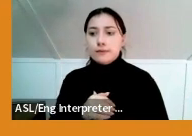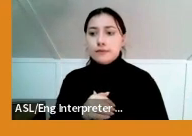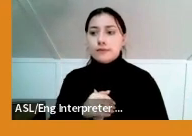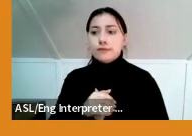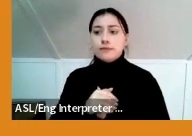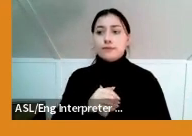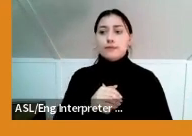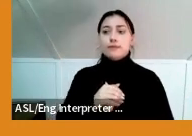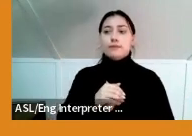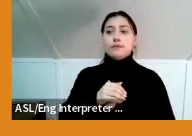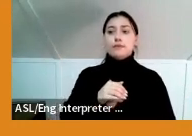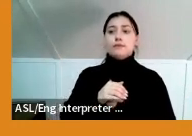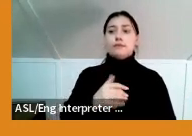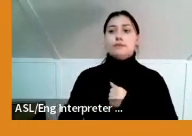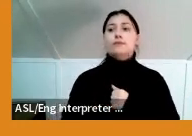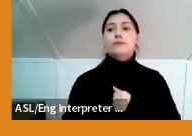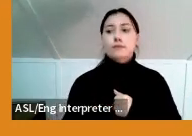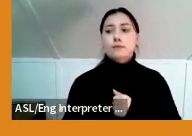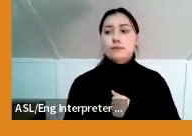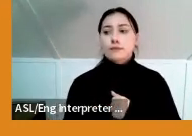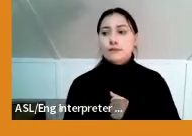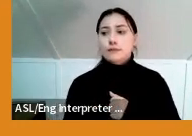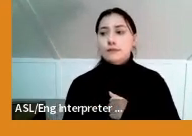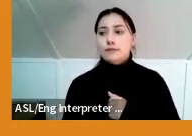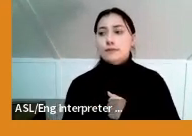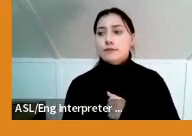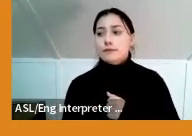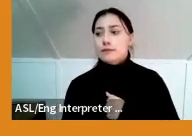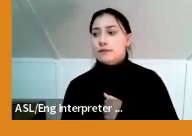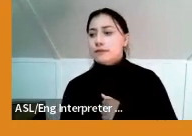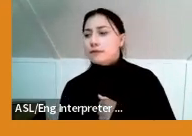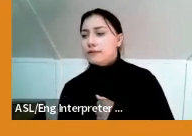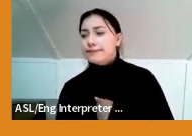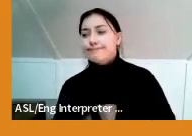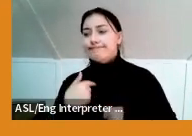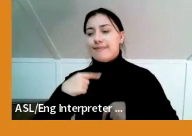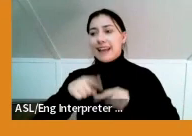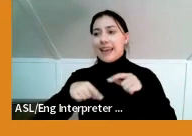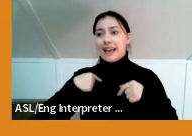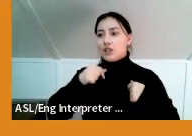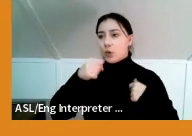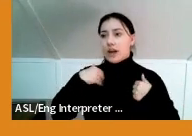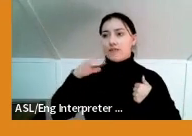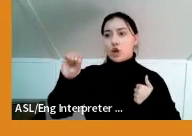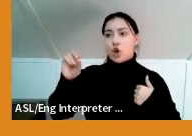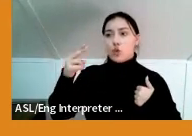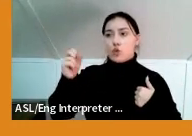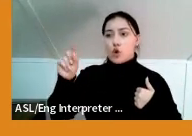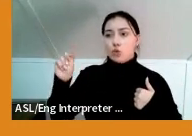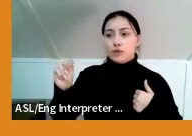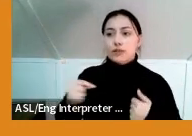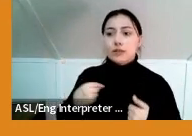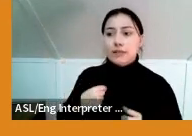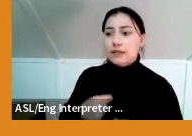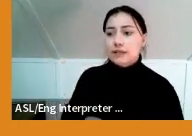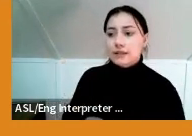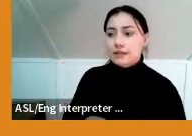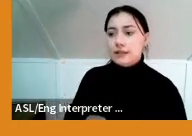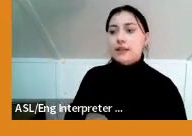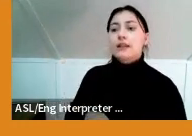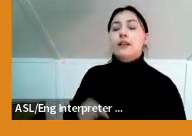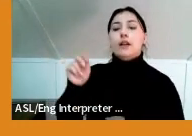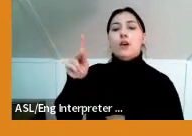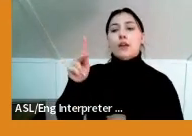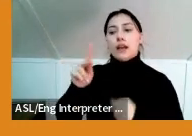is an unfortunate word. I'm saying take that away. And another common question asking for clarification. So just to clarify a statement